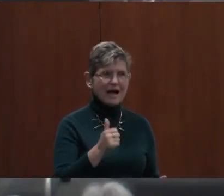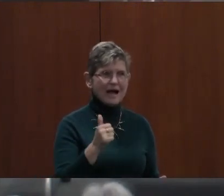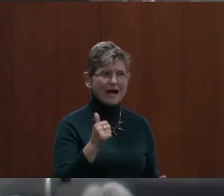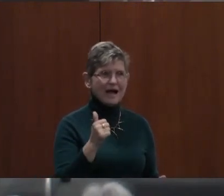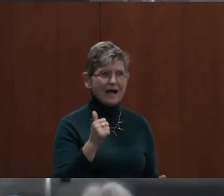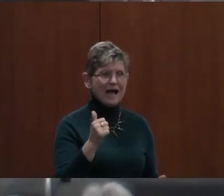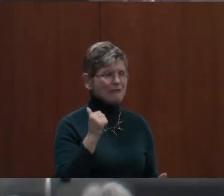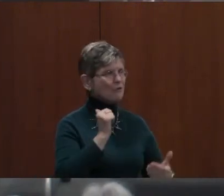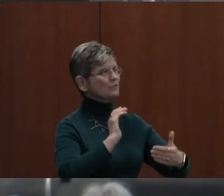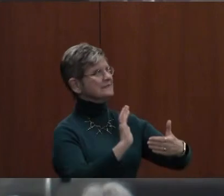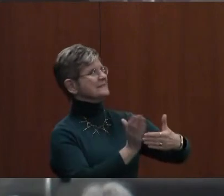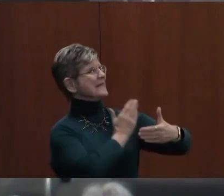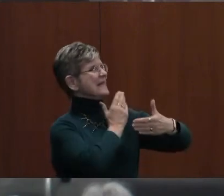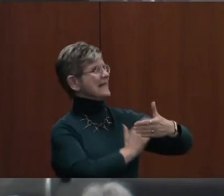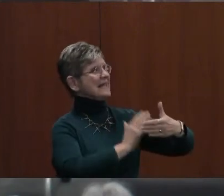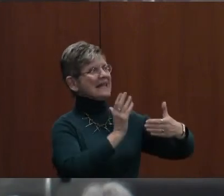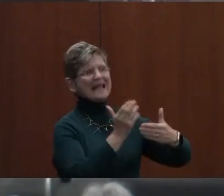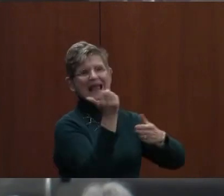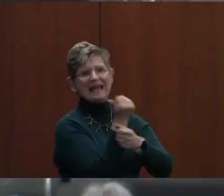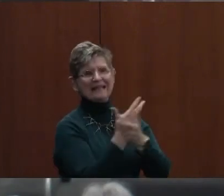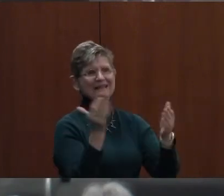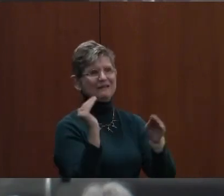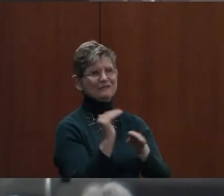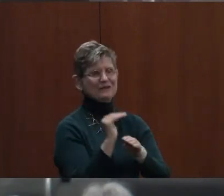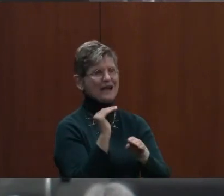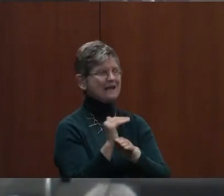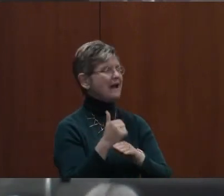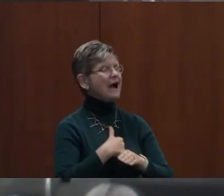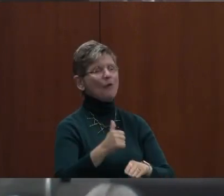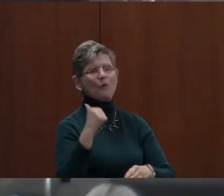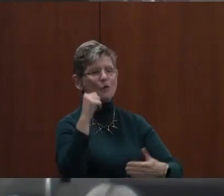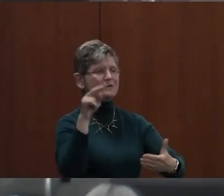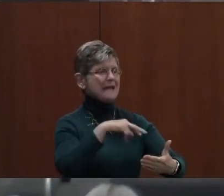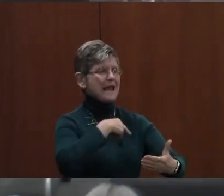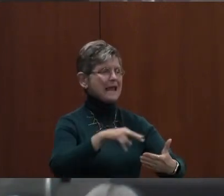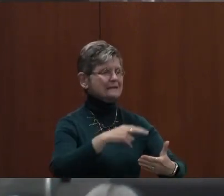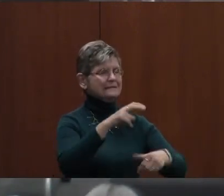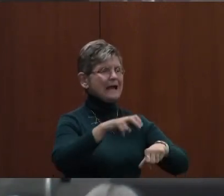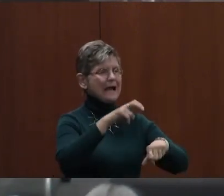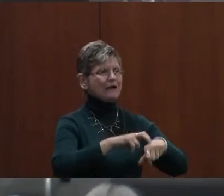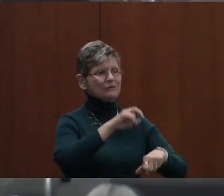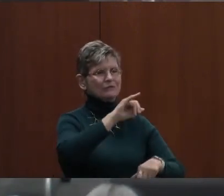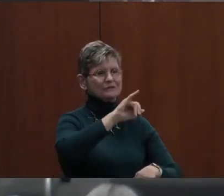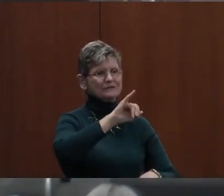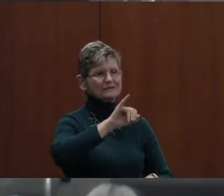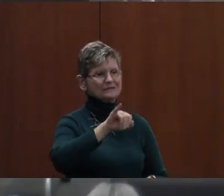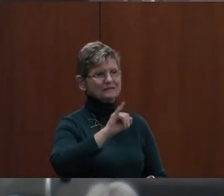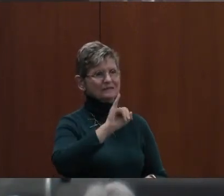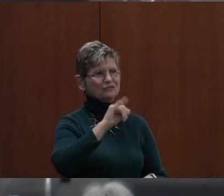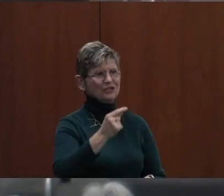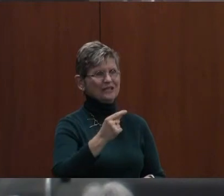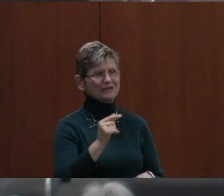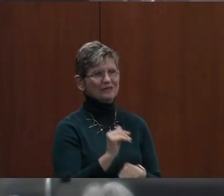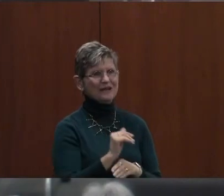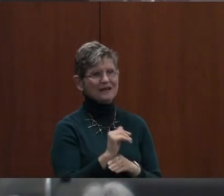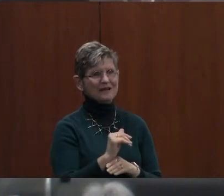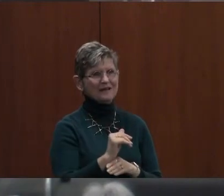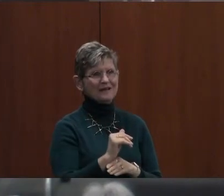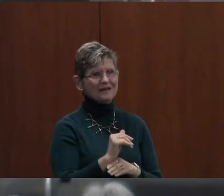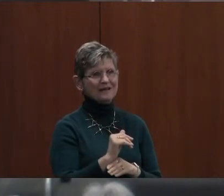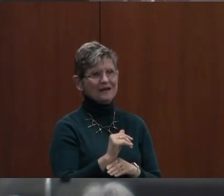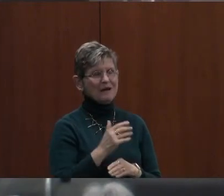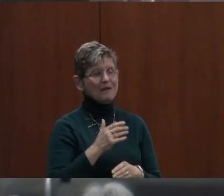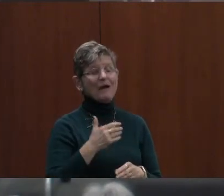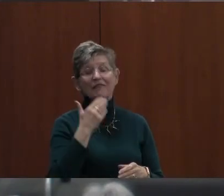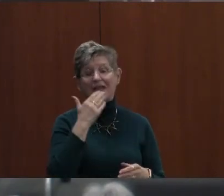in any type of song tonight or any dance, any Irish jigs, but I would like to thank my wife for making this wonderful